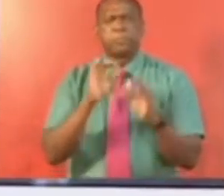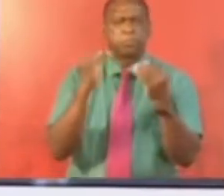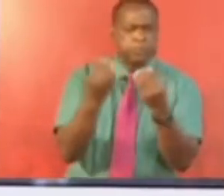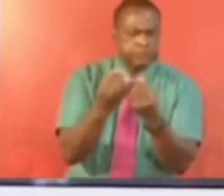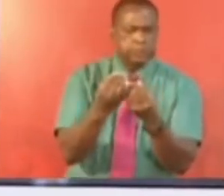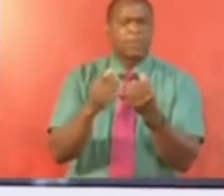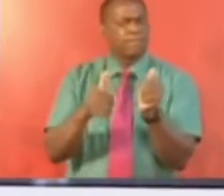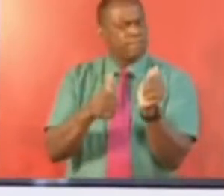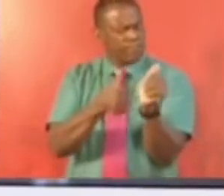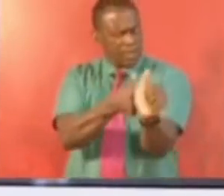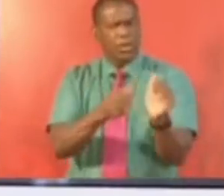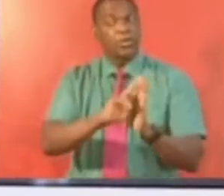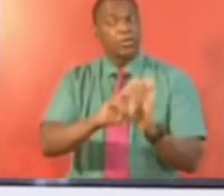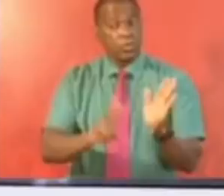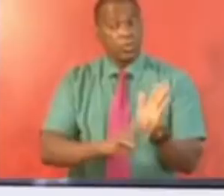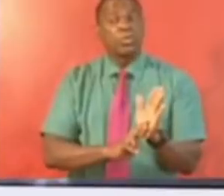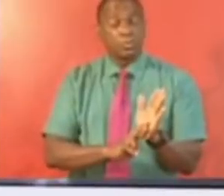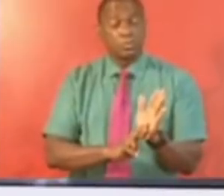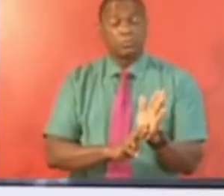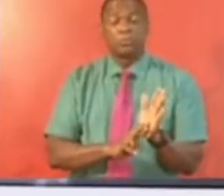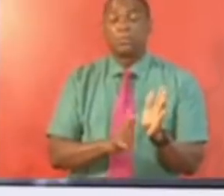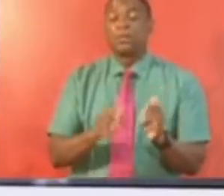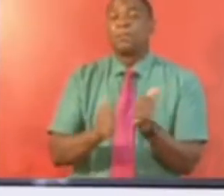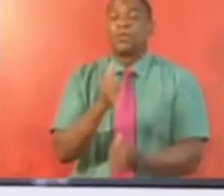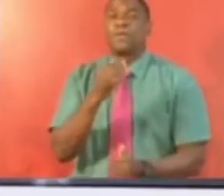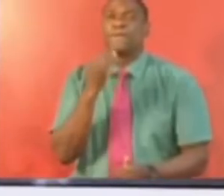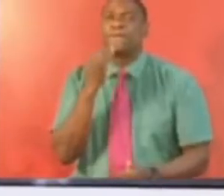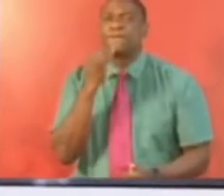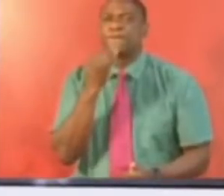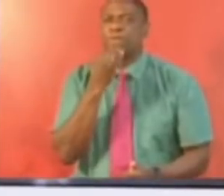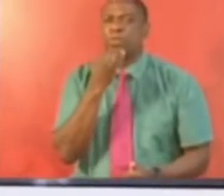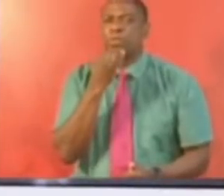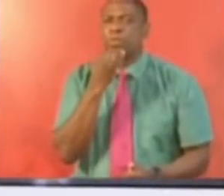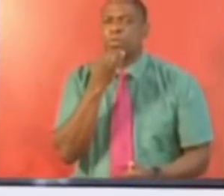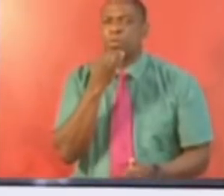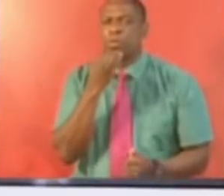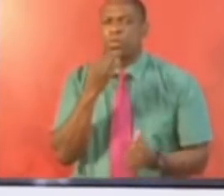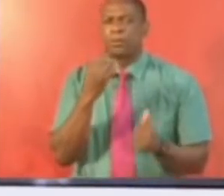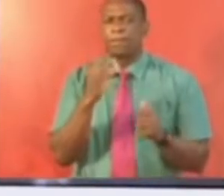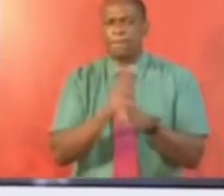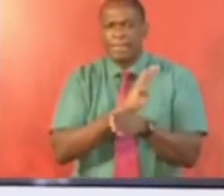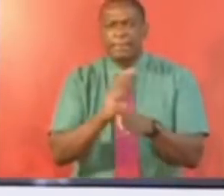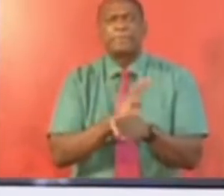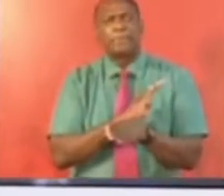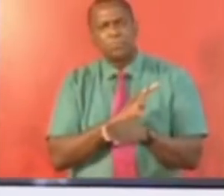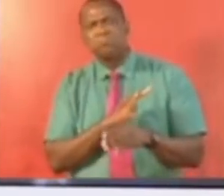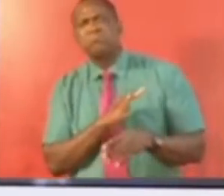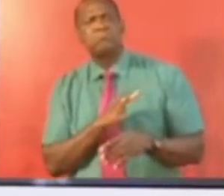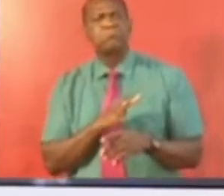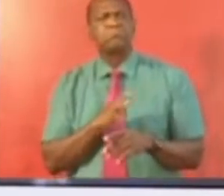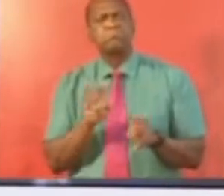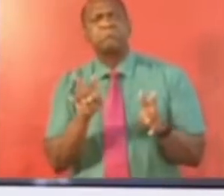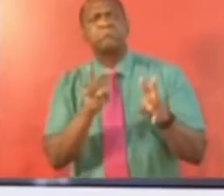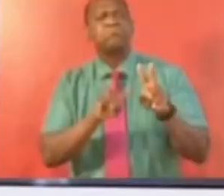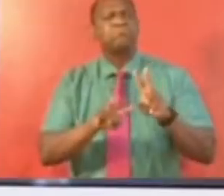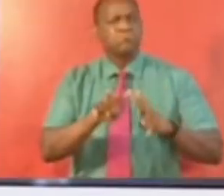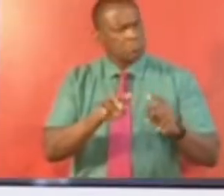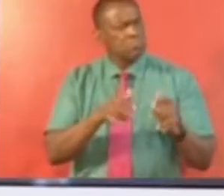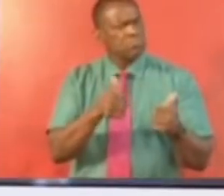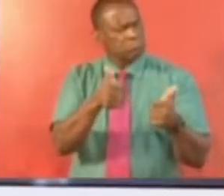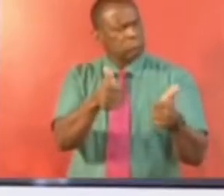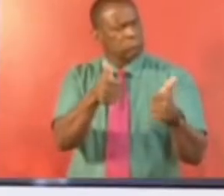Inspector which indicated for food premises, for example, there was upwards of 90% compliance in that particular sector of the